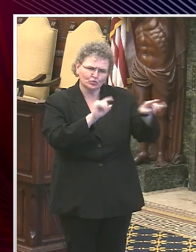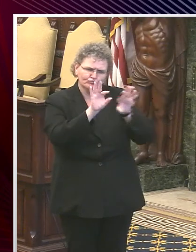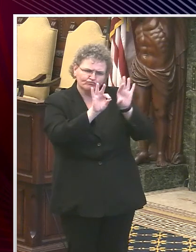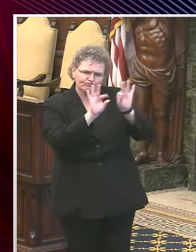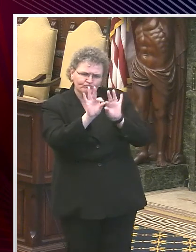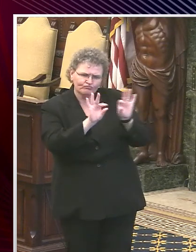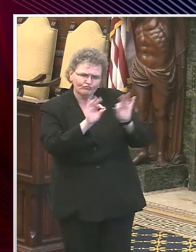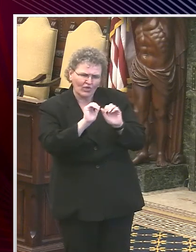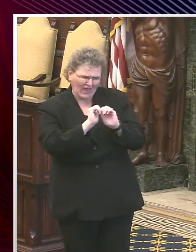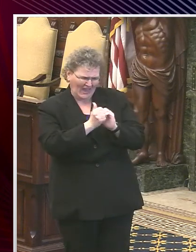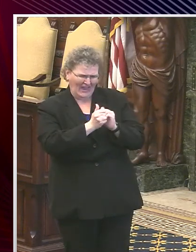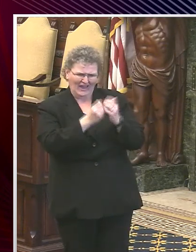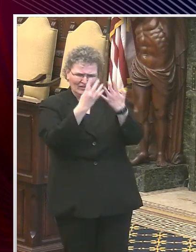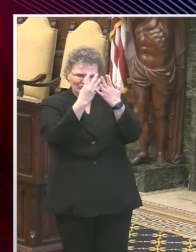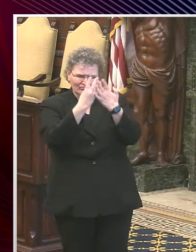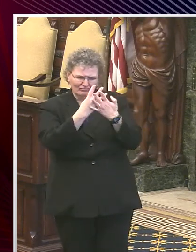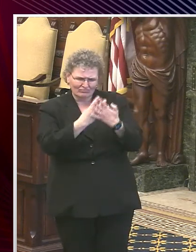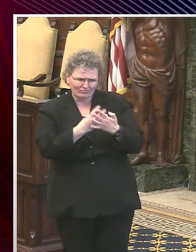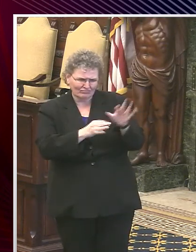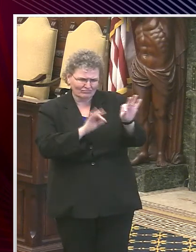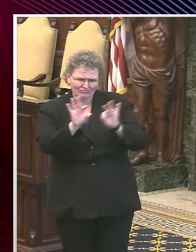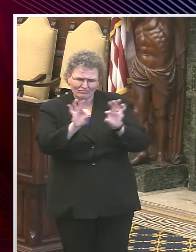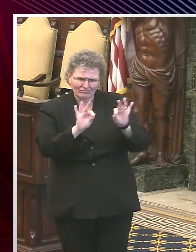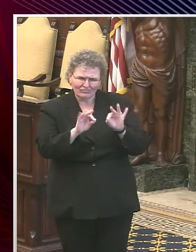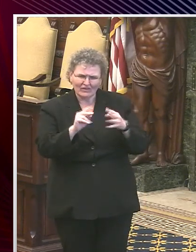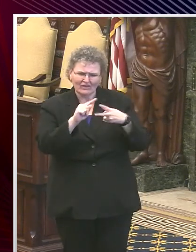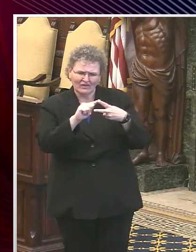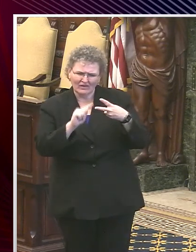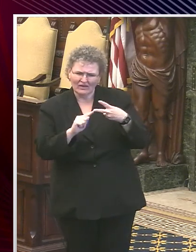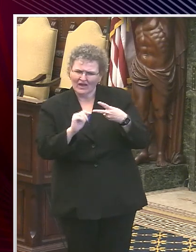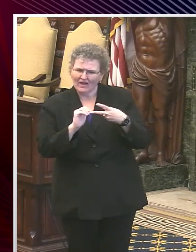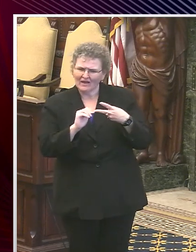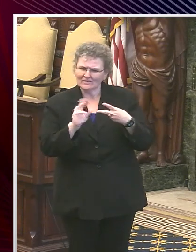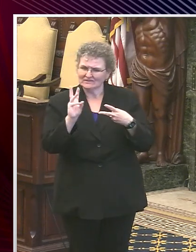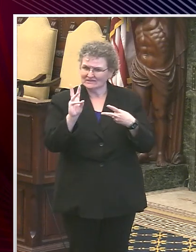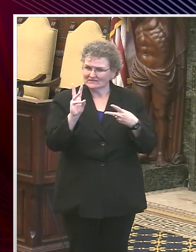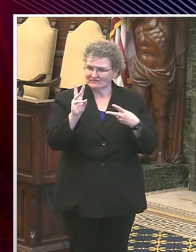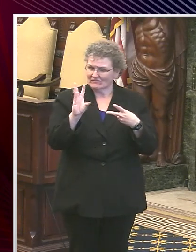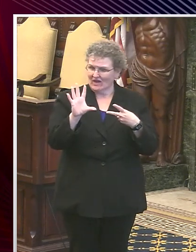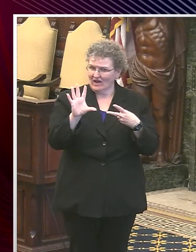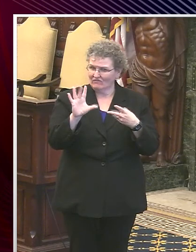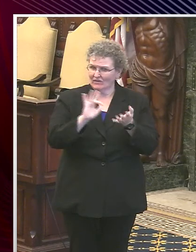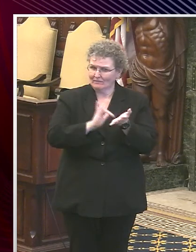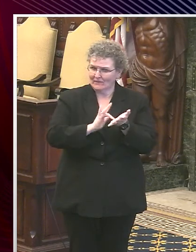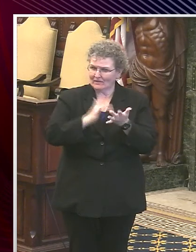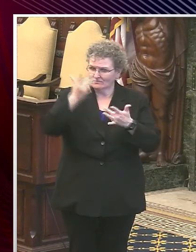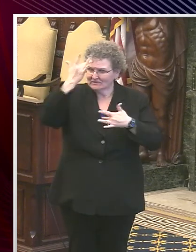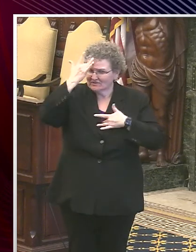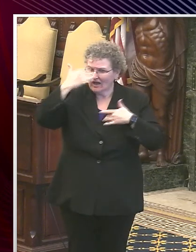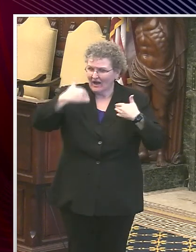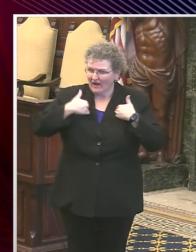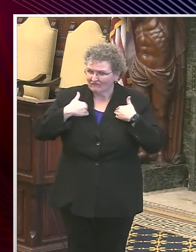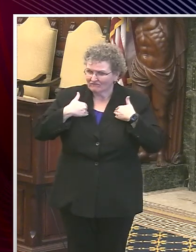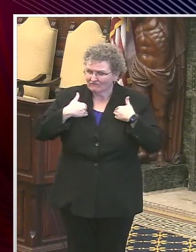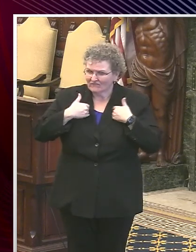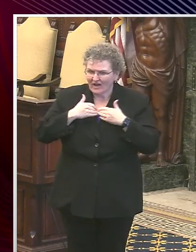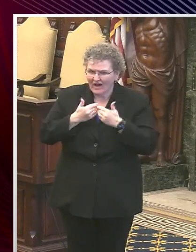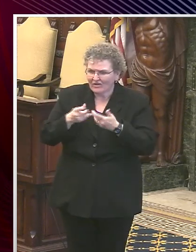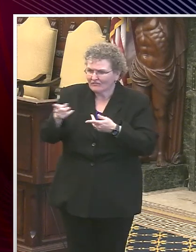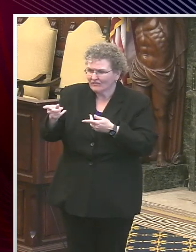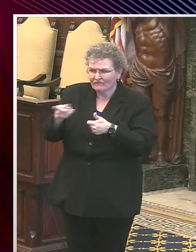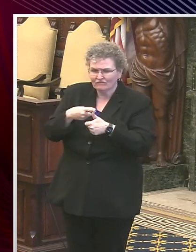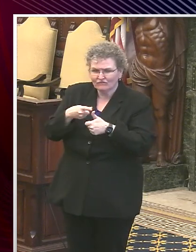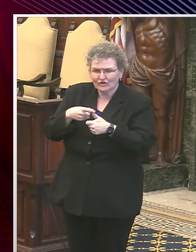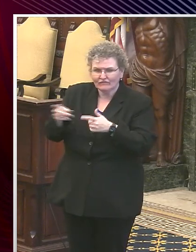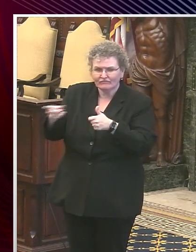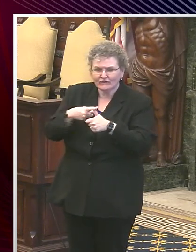mean, say there's two people who, are 65 and have a certain medical condition. Is it first come, first